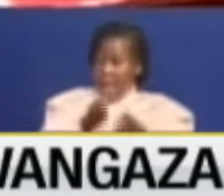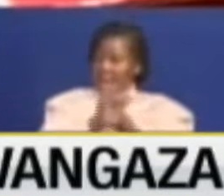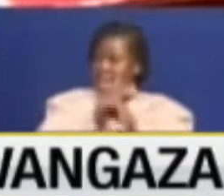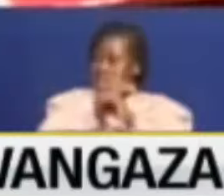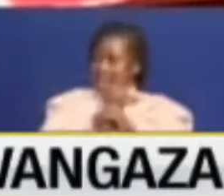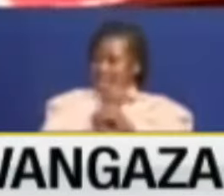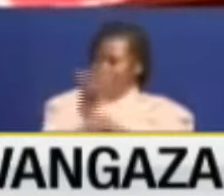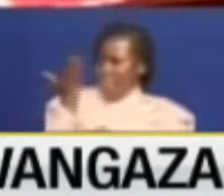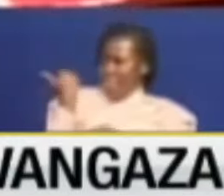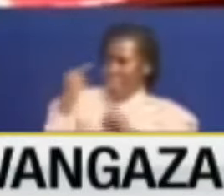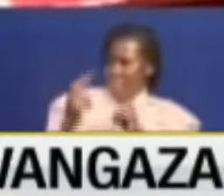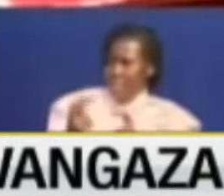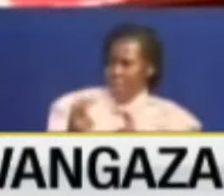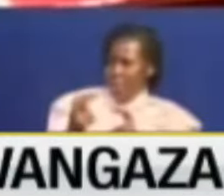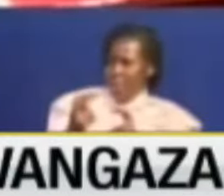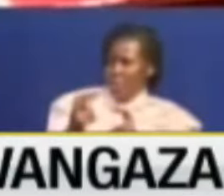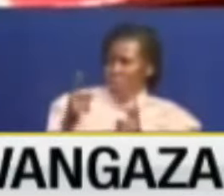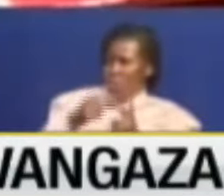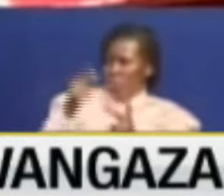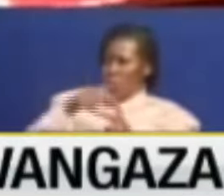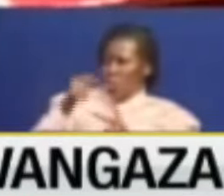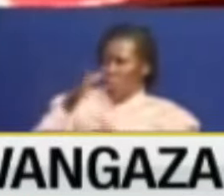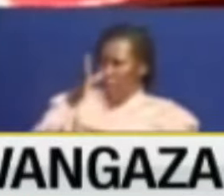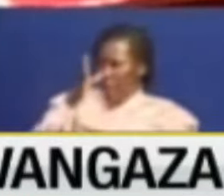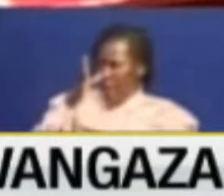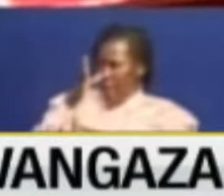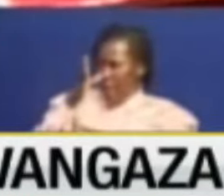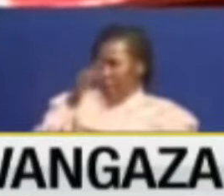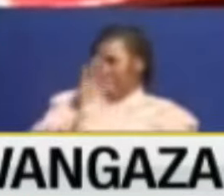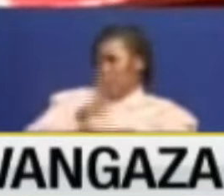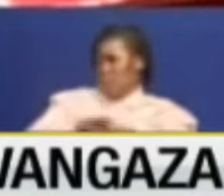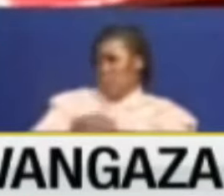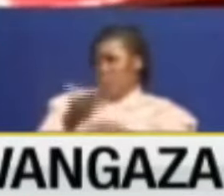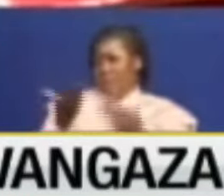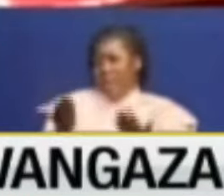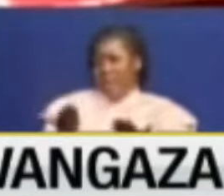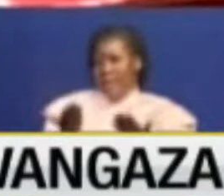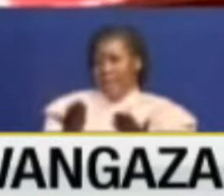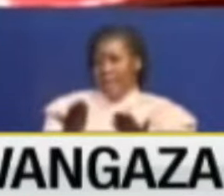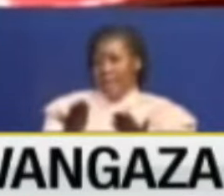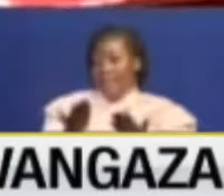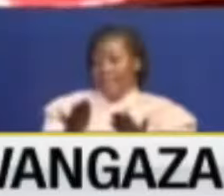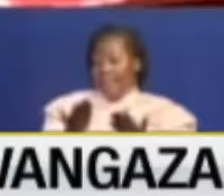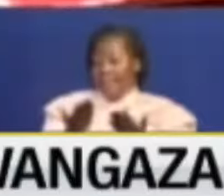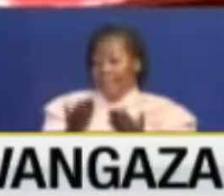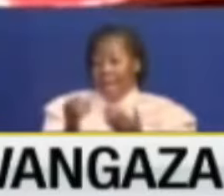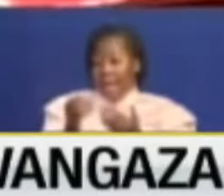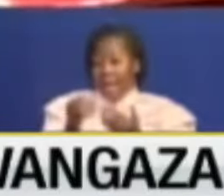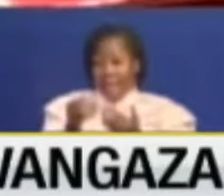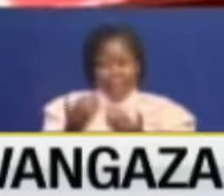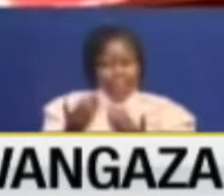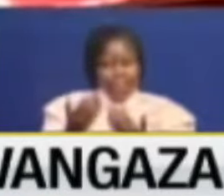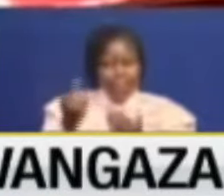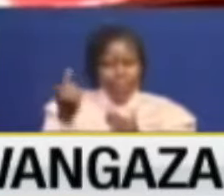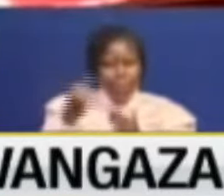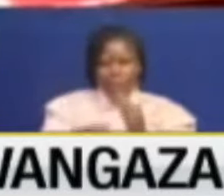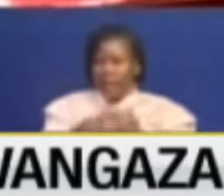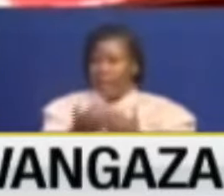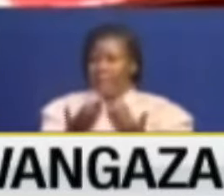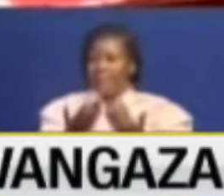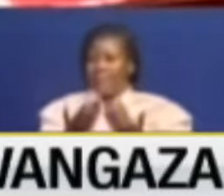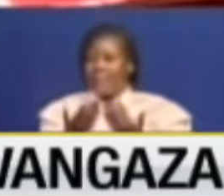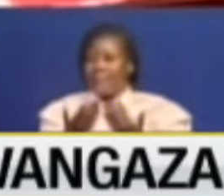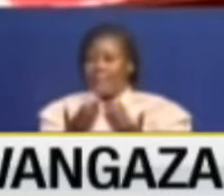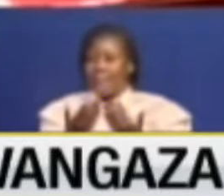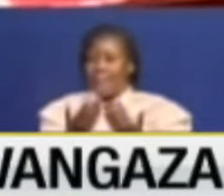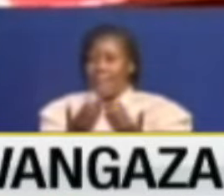previous motion. So my choice of the word lie was very deliberate, Mr. Speaker, sir. And the argument, Mr. Speaker, sir, is